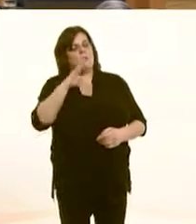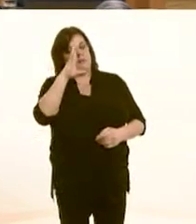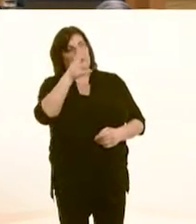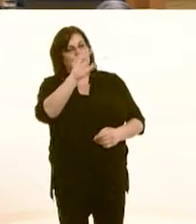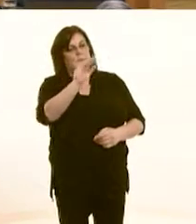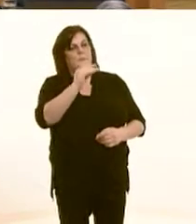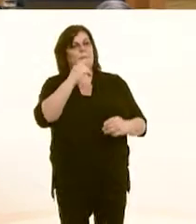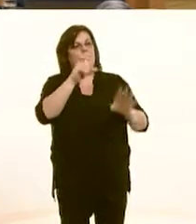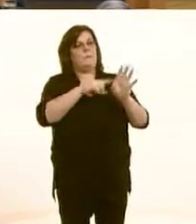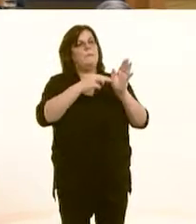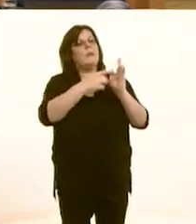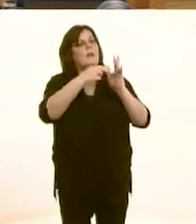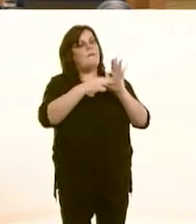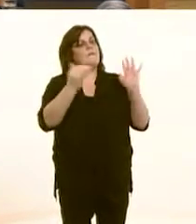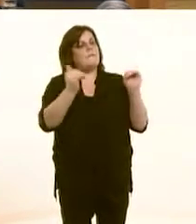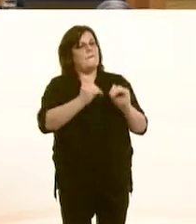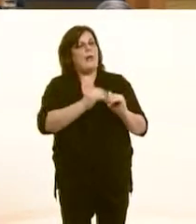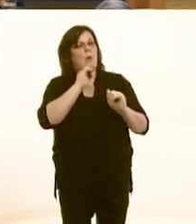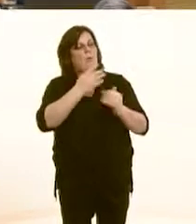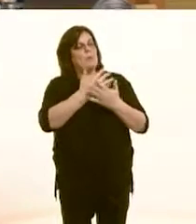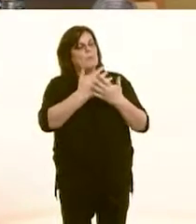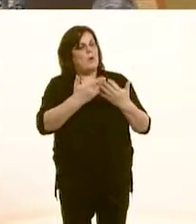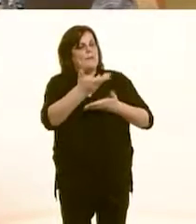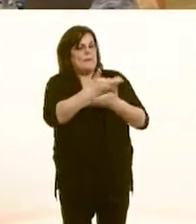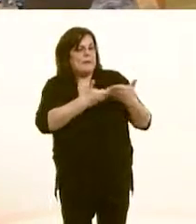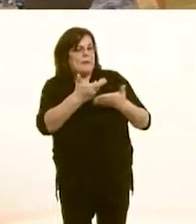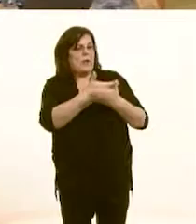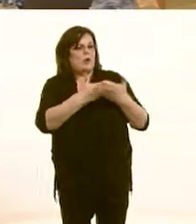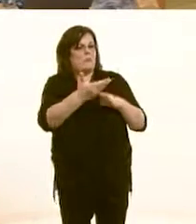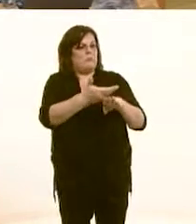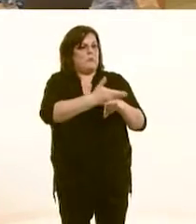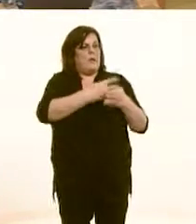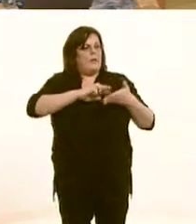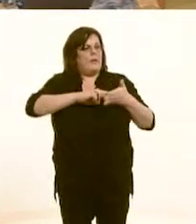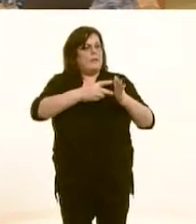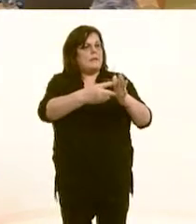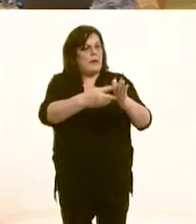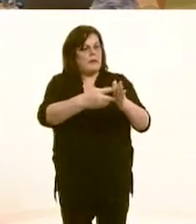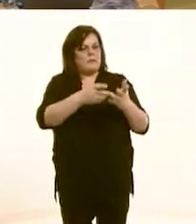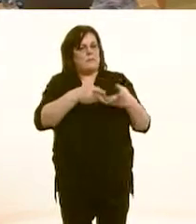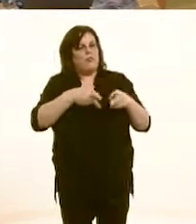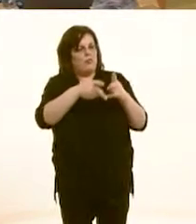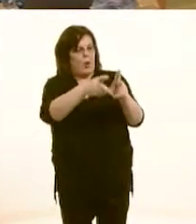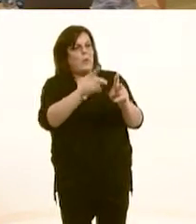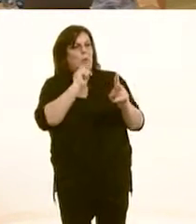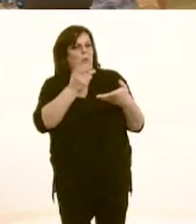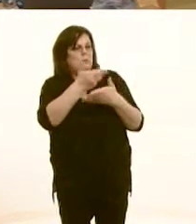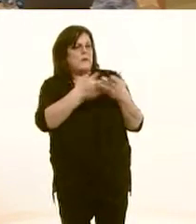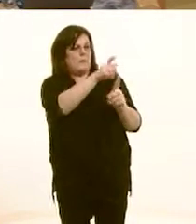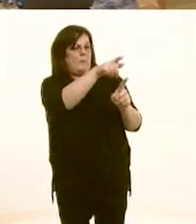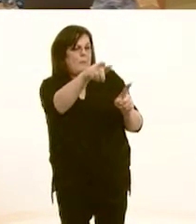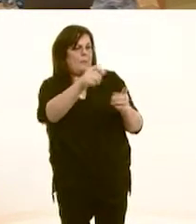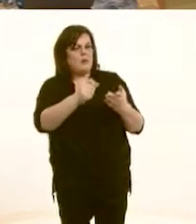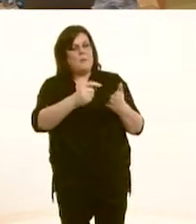be full engagement with the public and with stakeholders throughout the design phase of the road itself. It's important that we are able